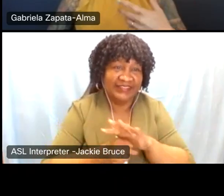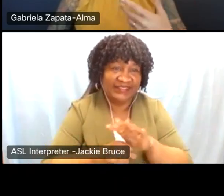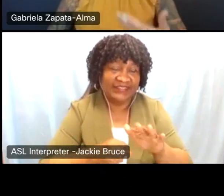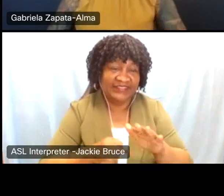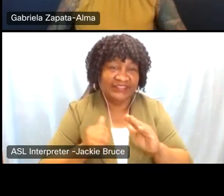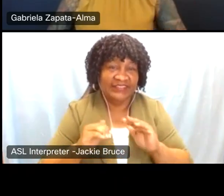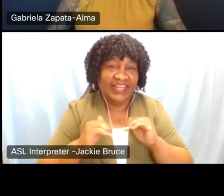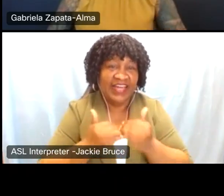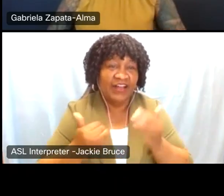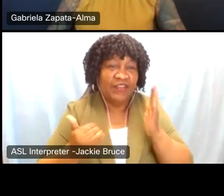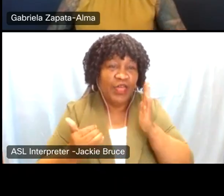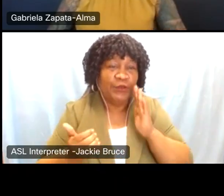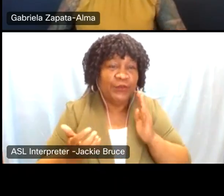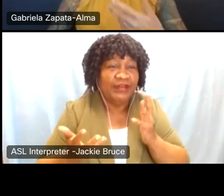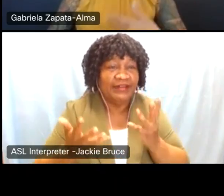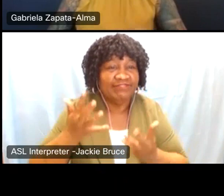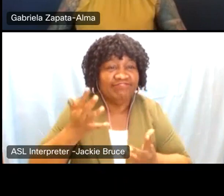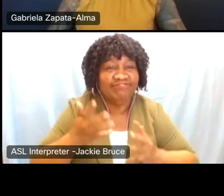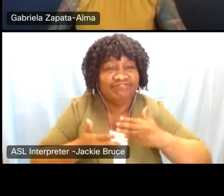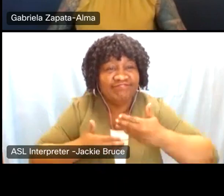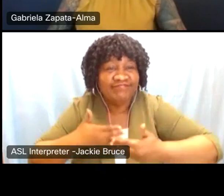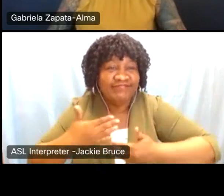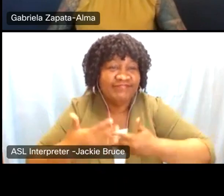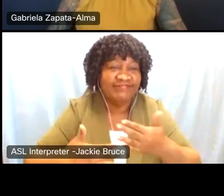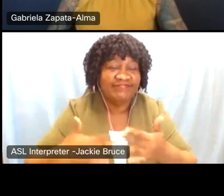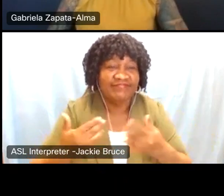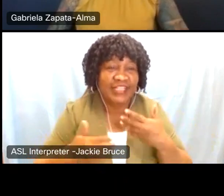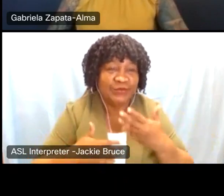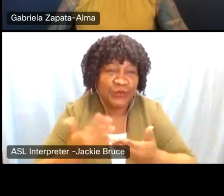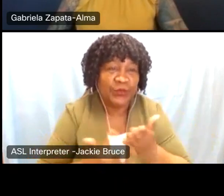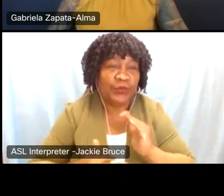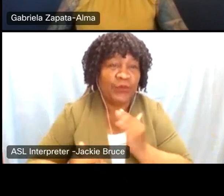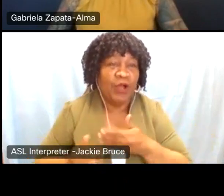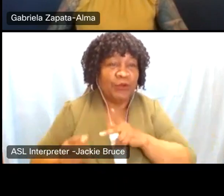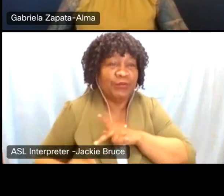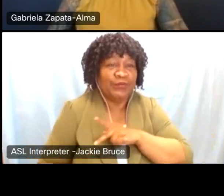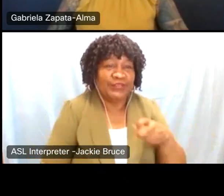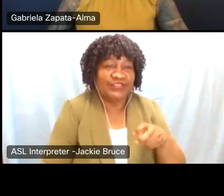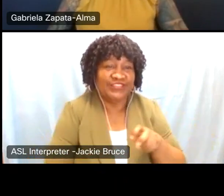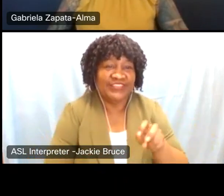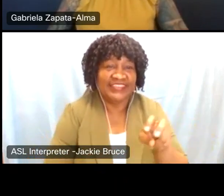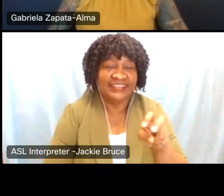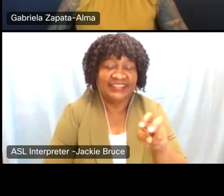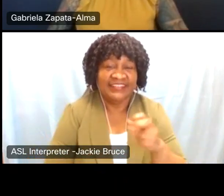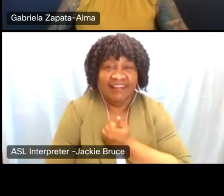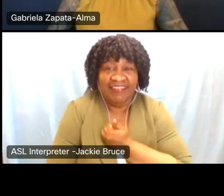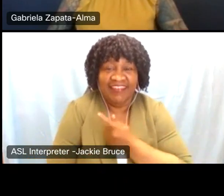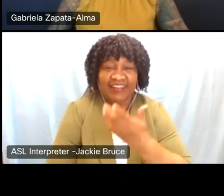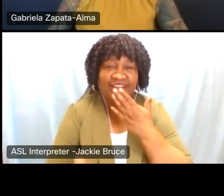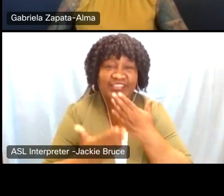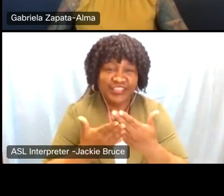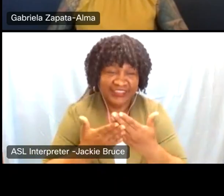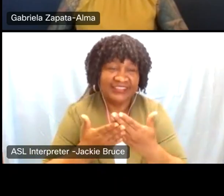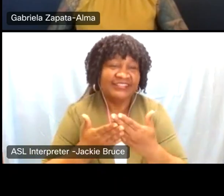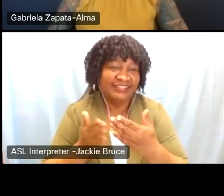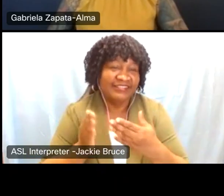can evolve as we go through our journey. And I love the example that you offer of